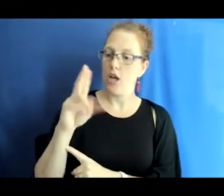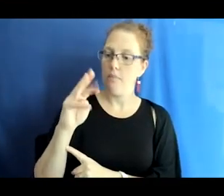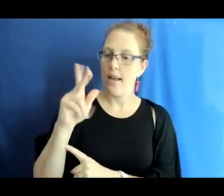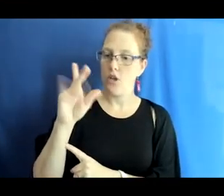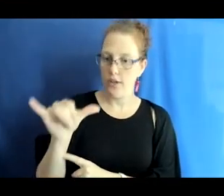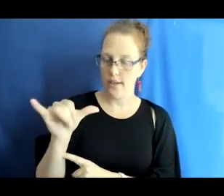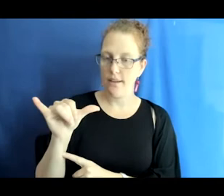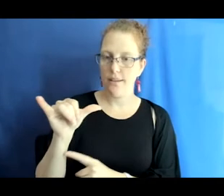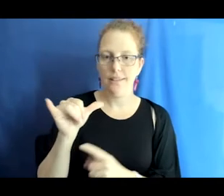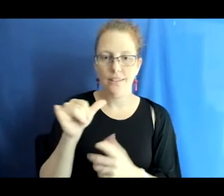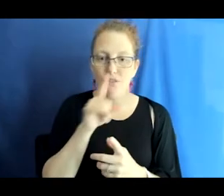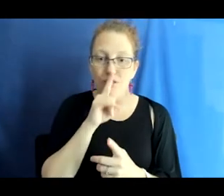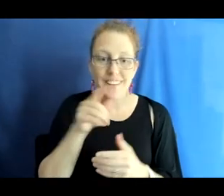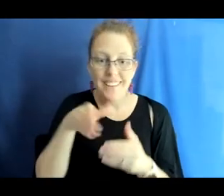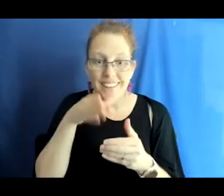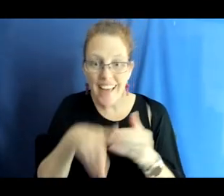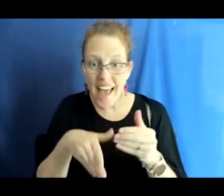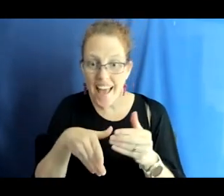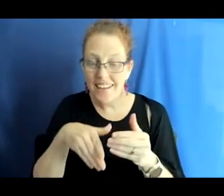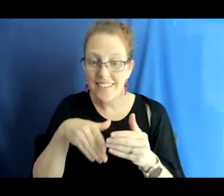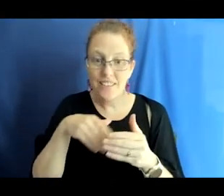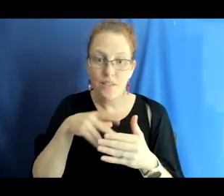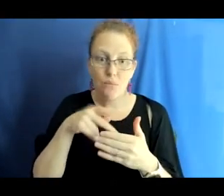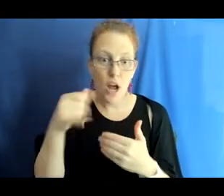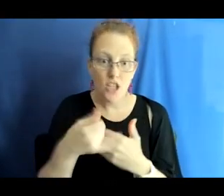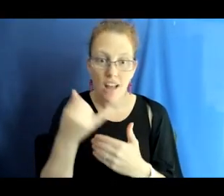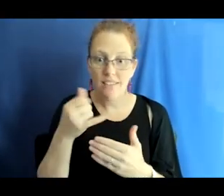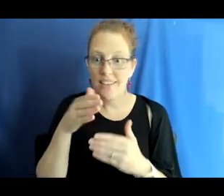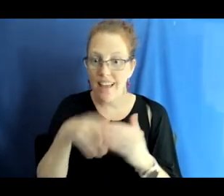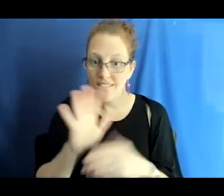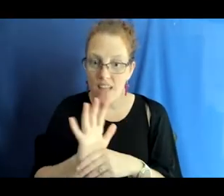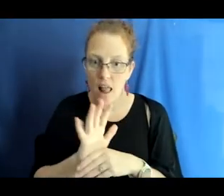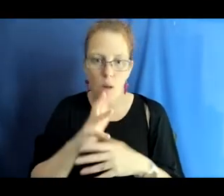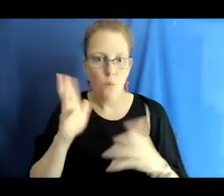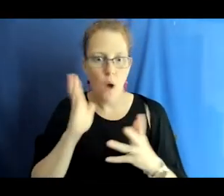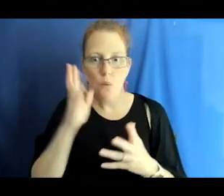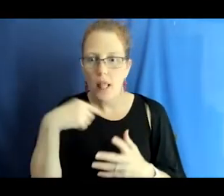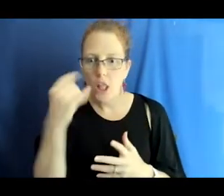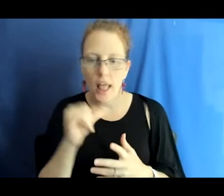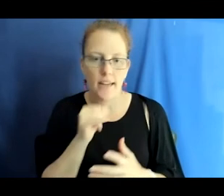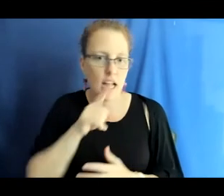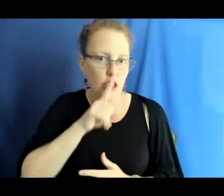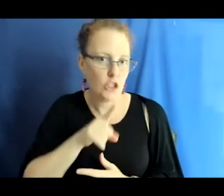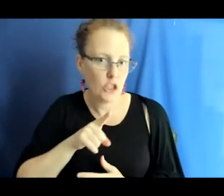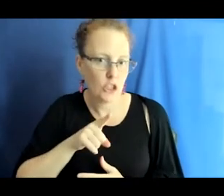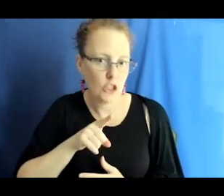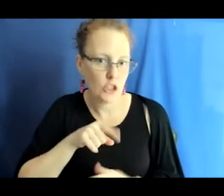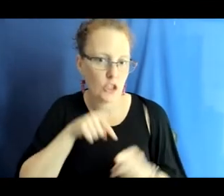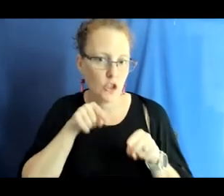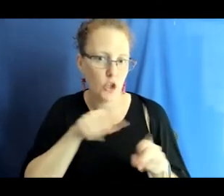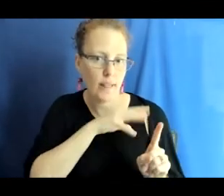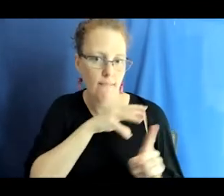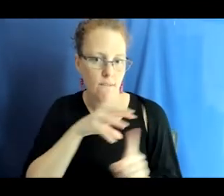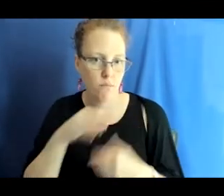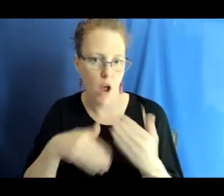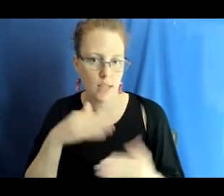you really didn't know what was going to come of it. But do you feel you ended up, especially